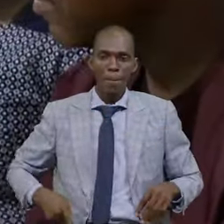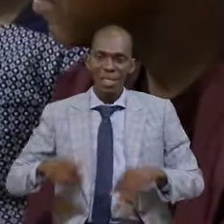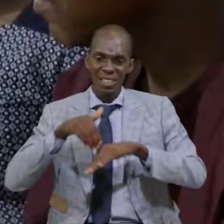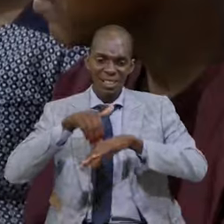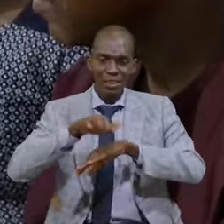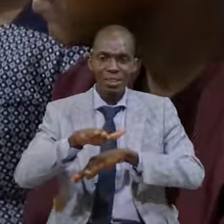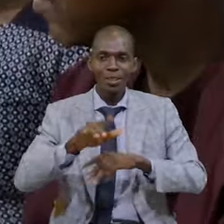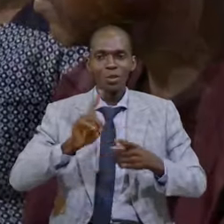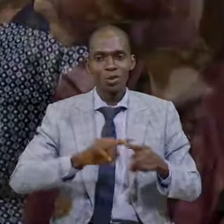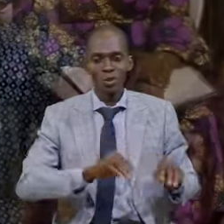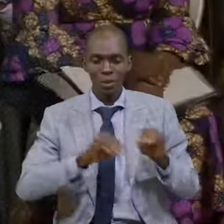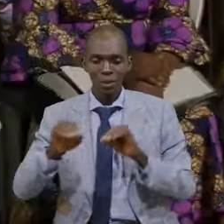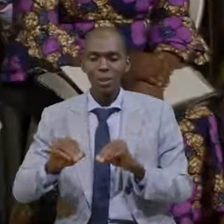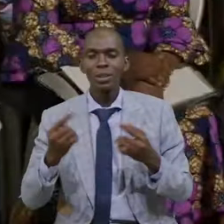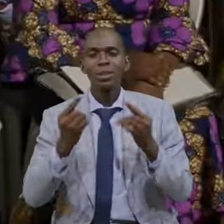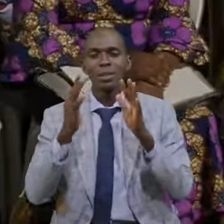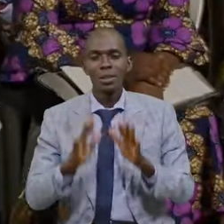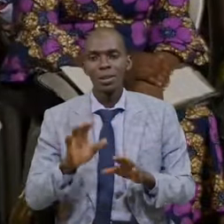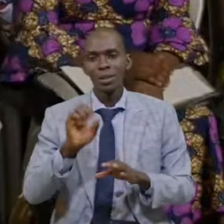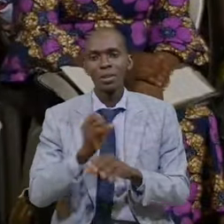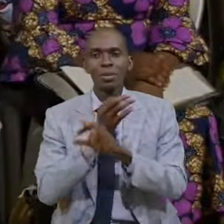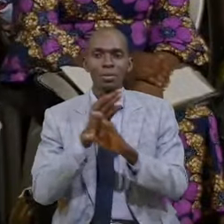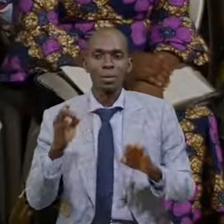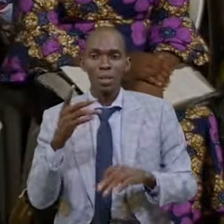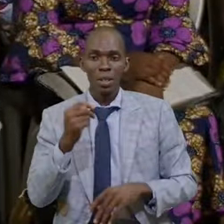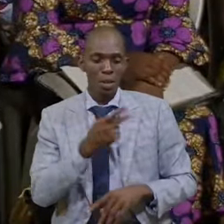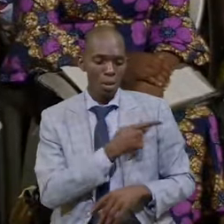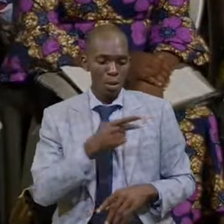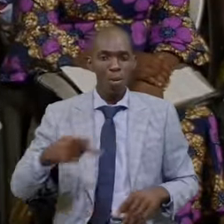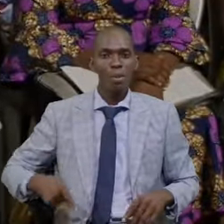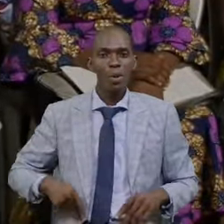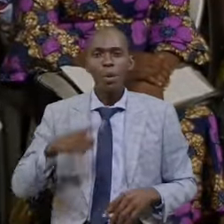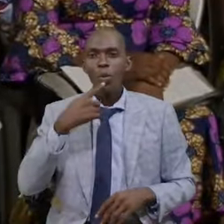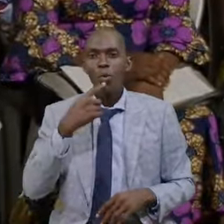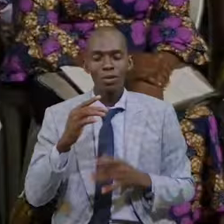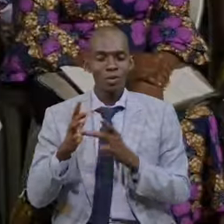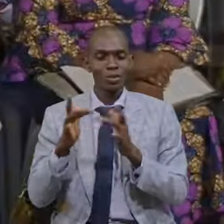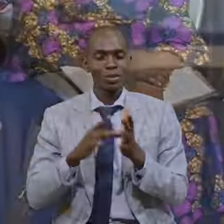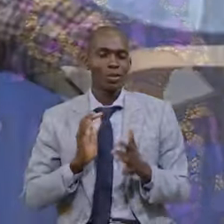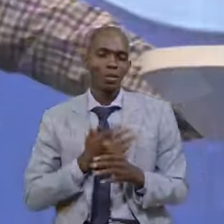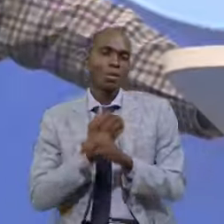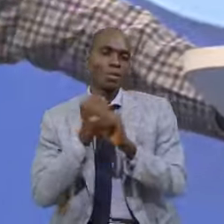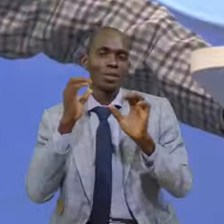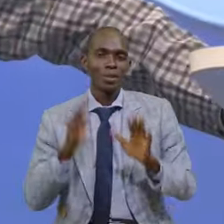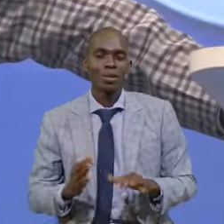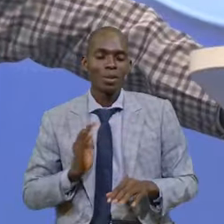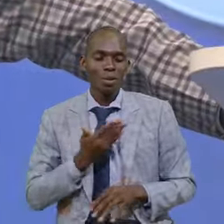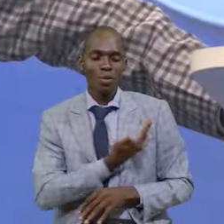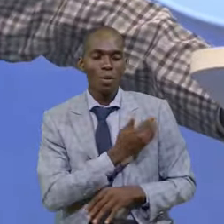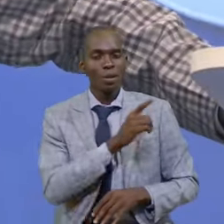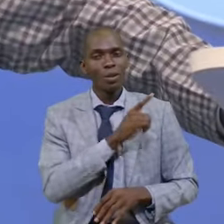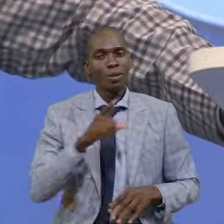set sinners free. The prince, that's our savior, that's our Lord. The king